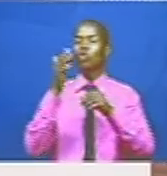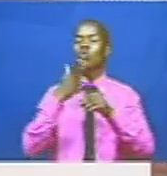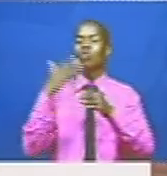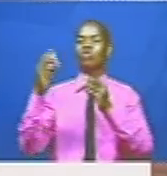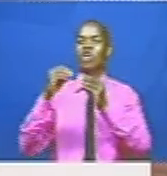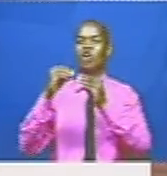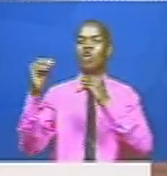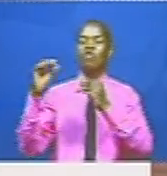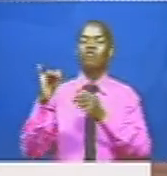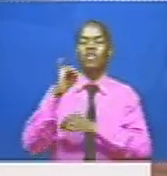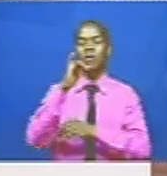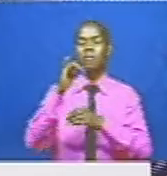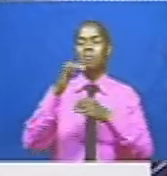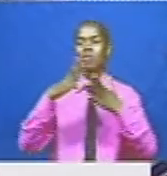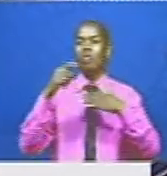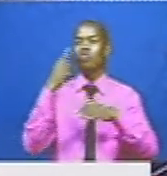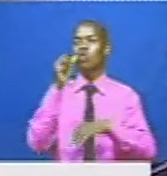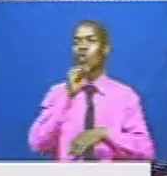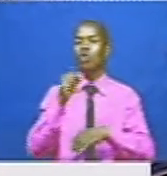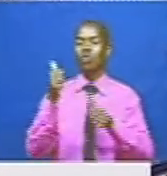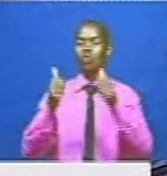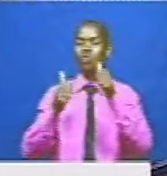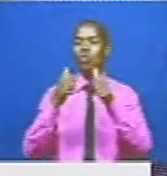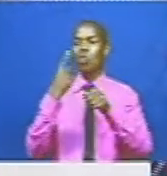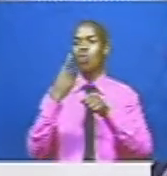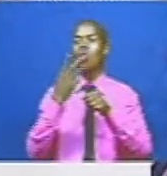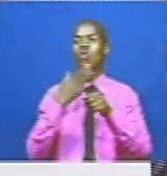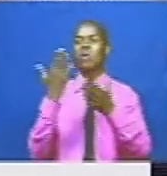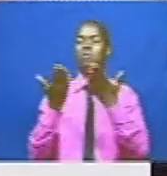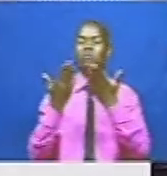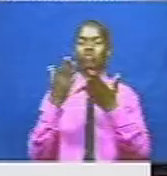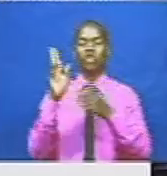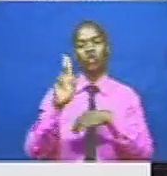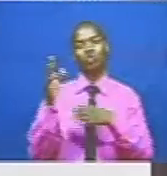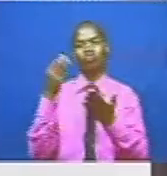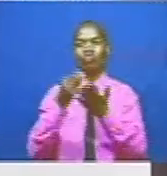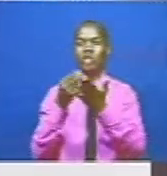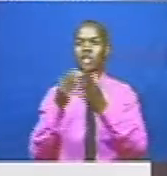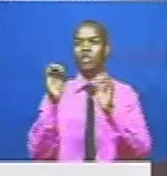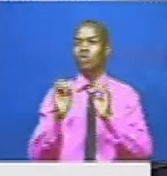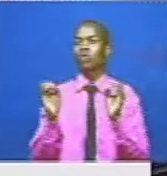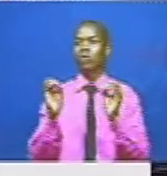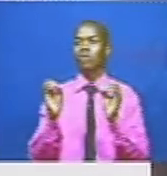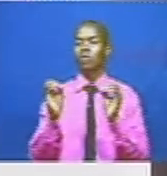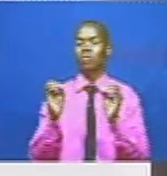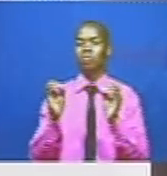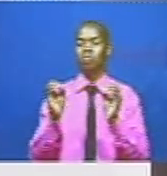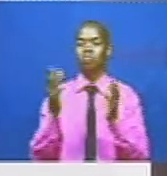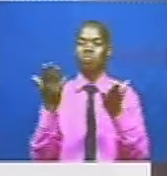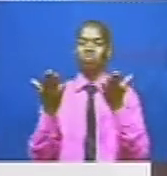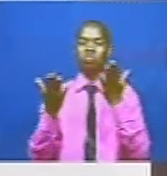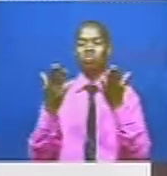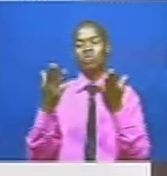old age, who really spend quite a good amount of money for their holidays because they are doing it as a maybe retirement holiday or a